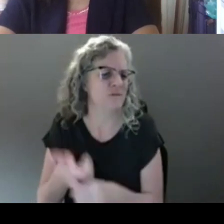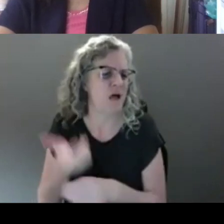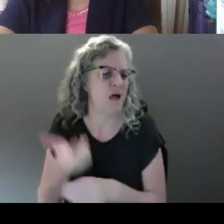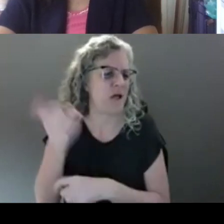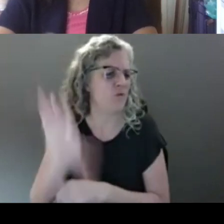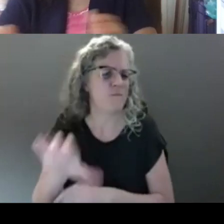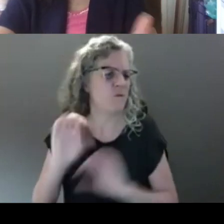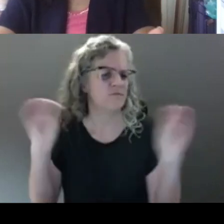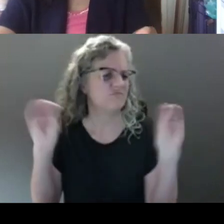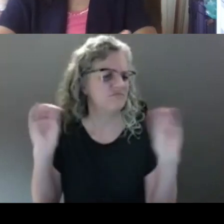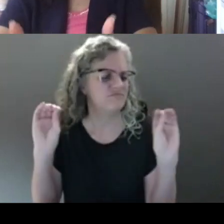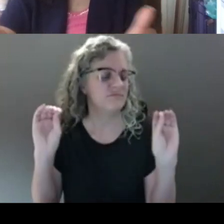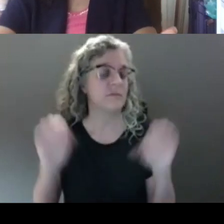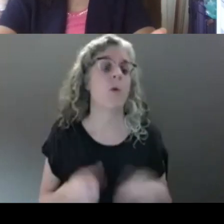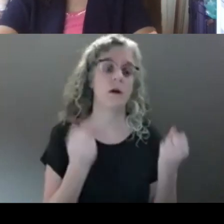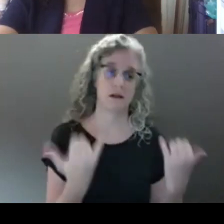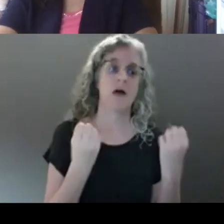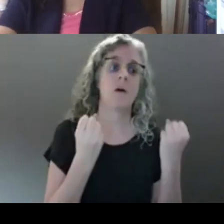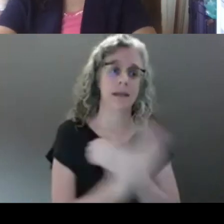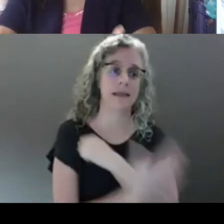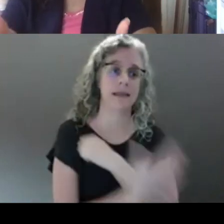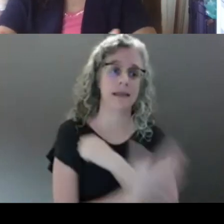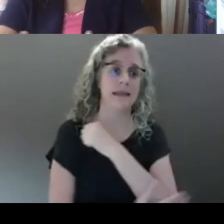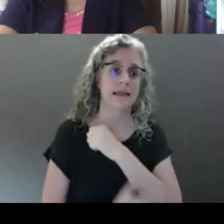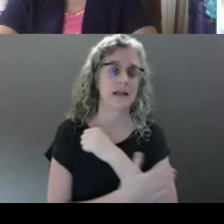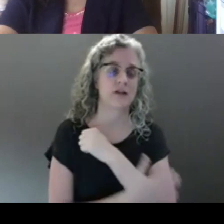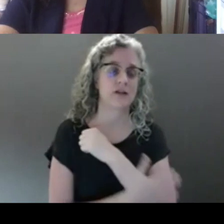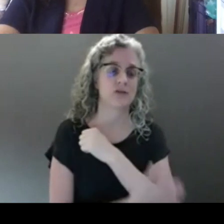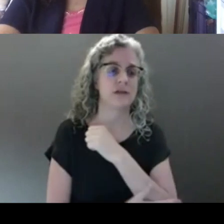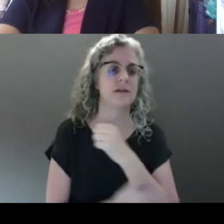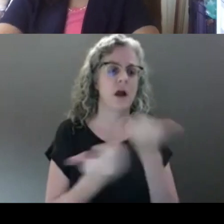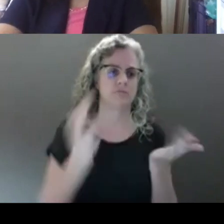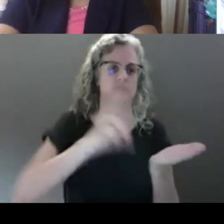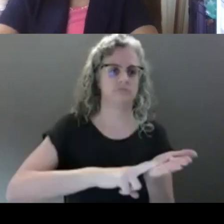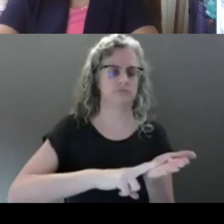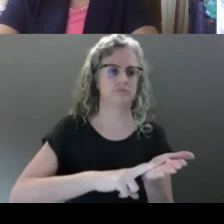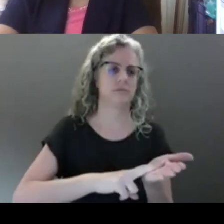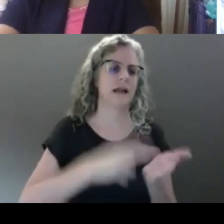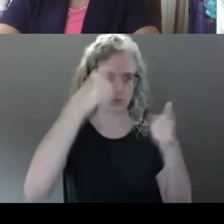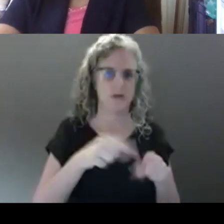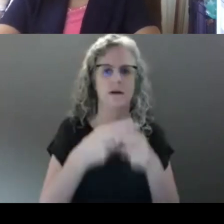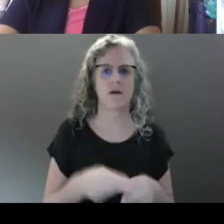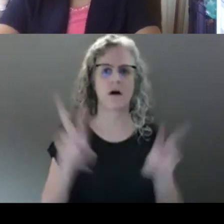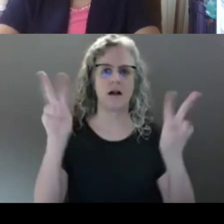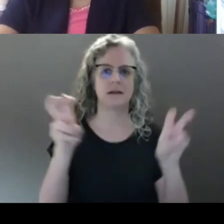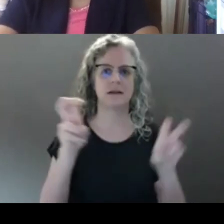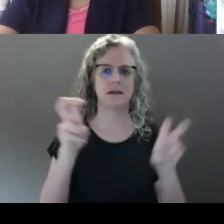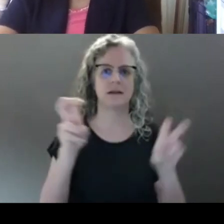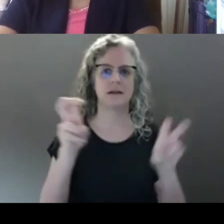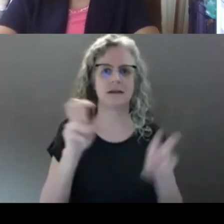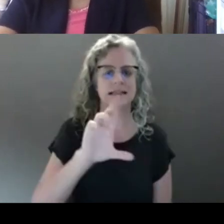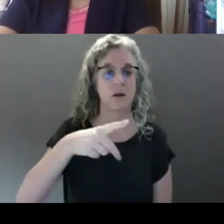with what is known as the Convention on the Rights of People with Disabilities, CRPD.